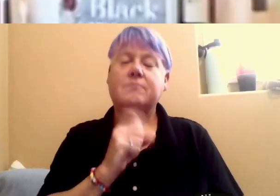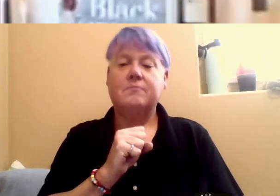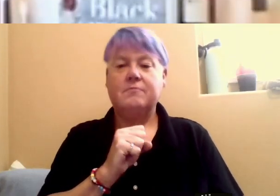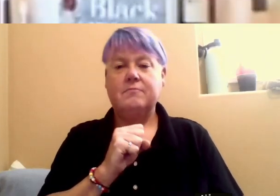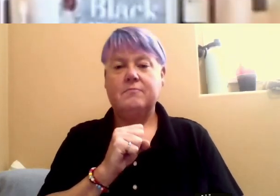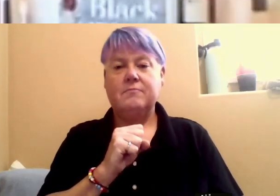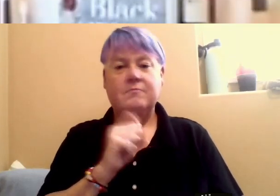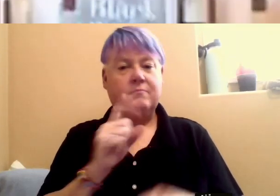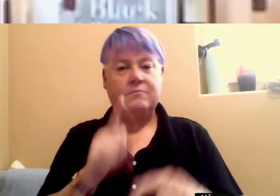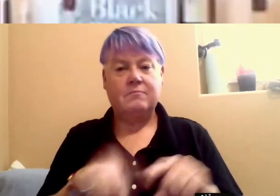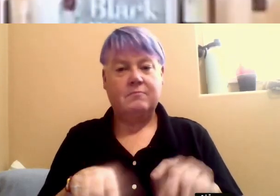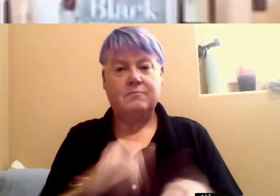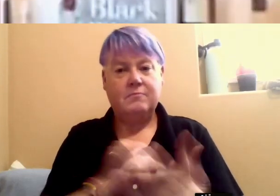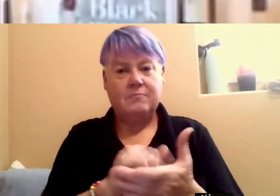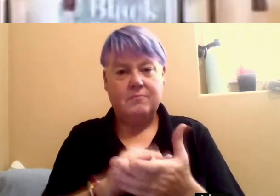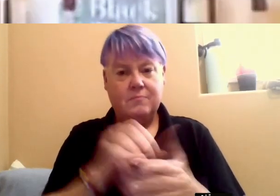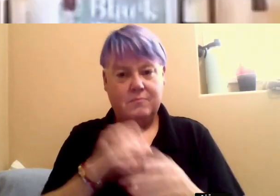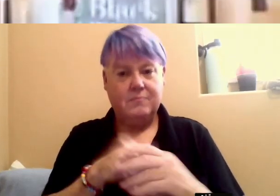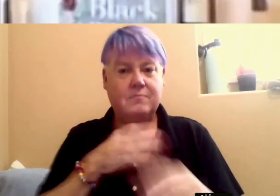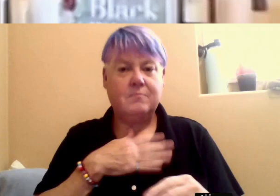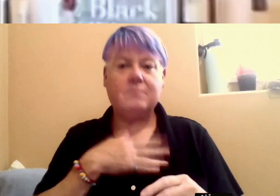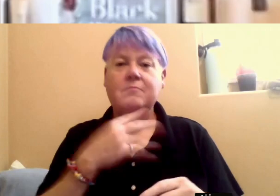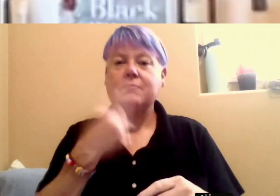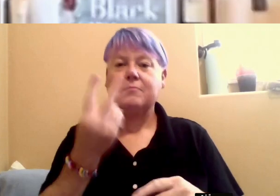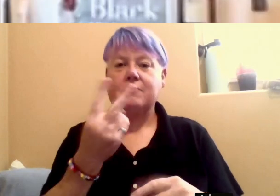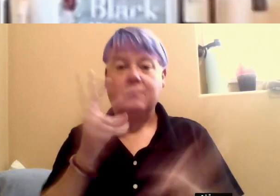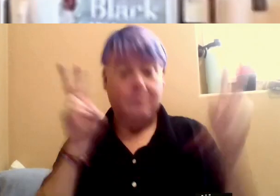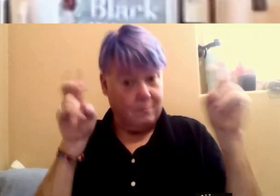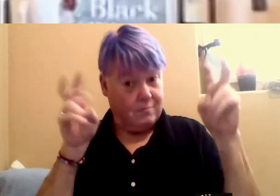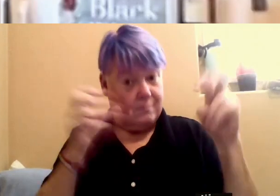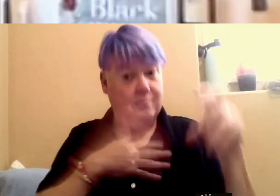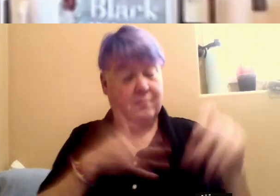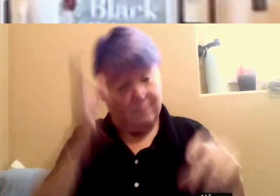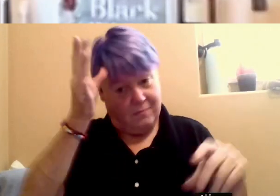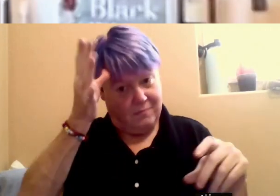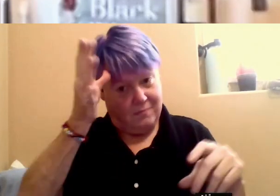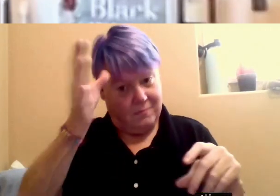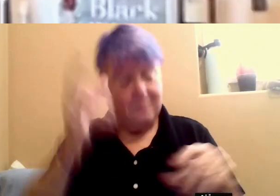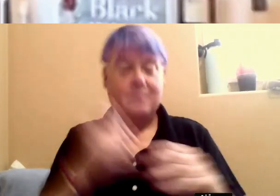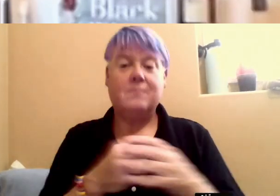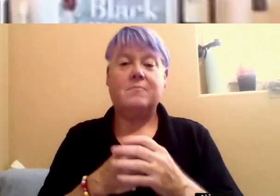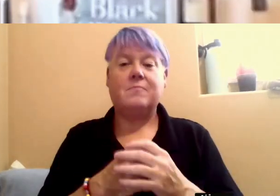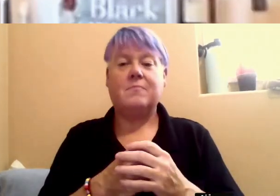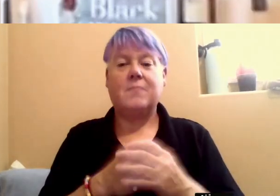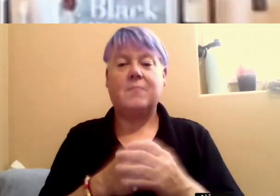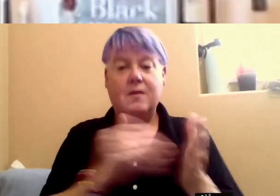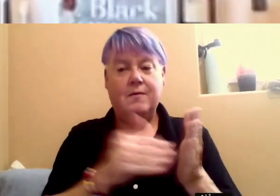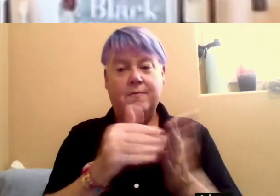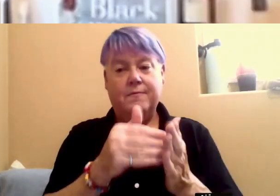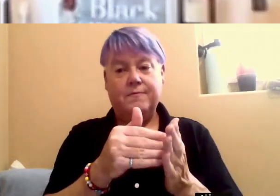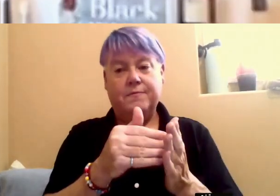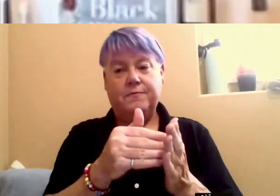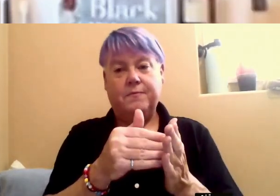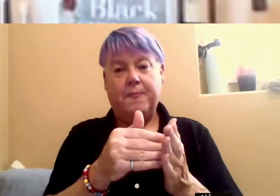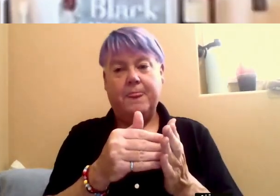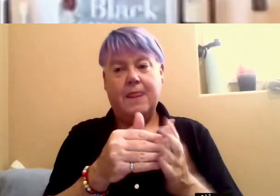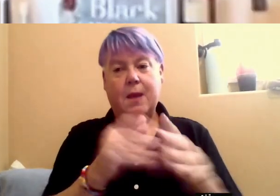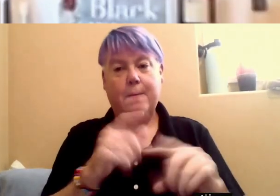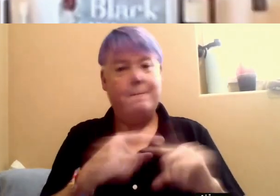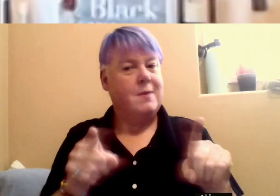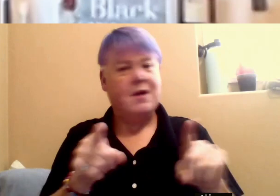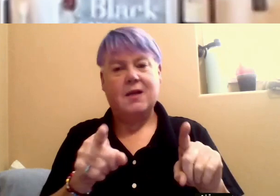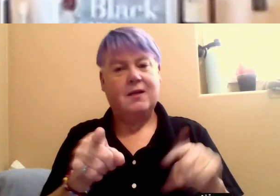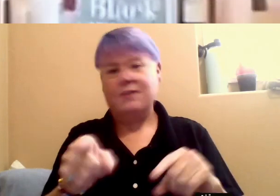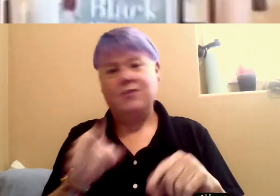to, you can't hear him. I mean, I quote him directly often, but you can't hear him. And